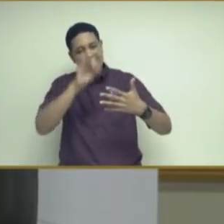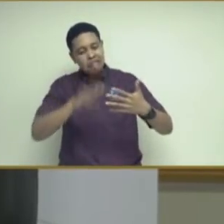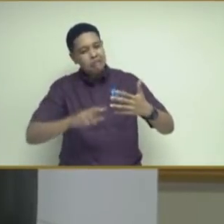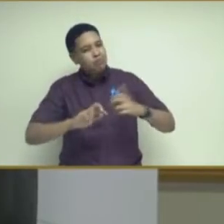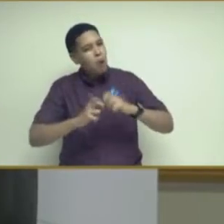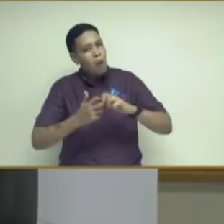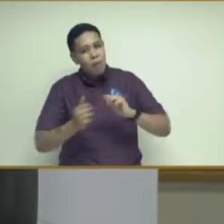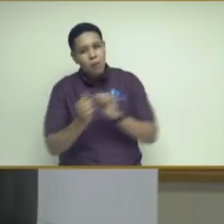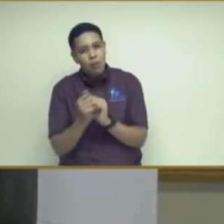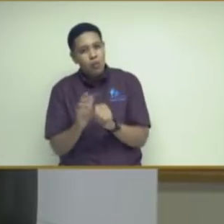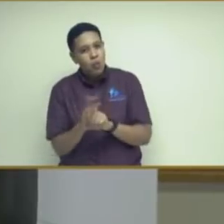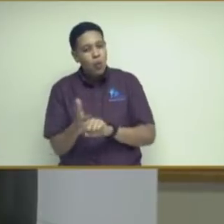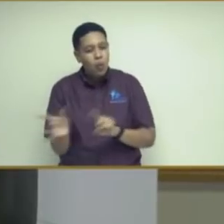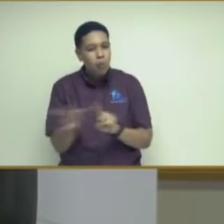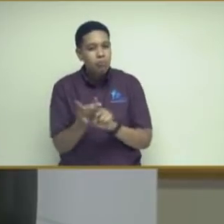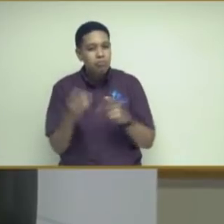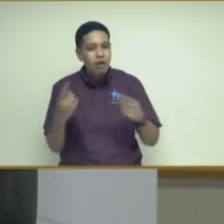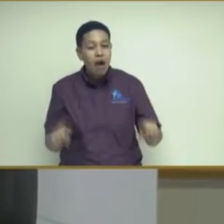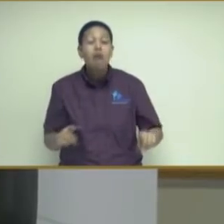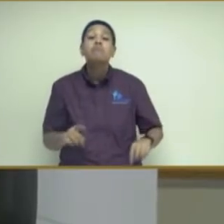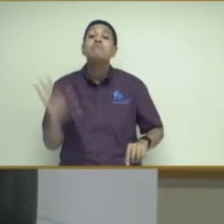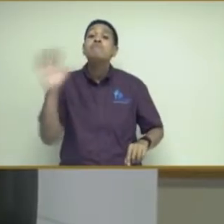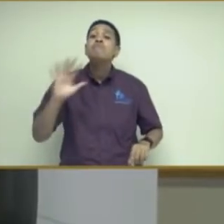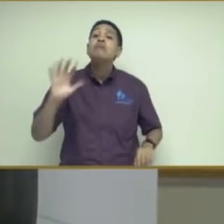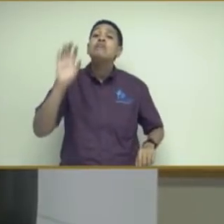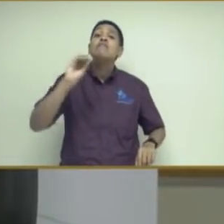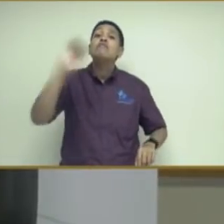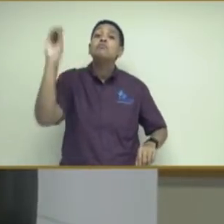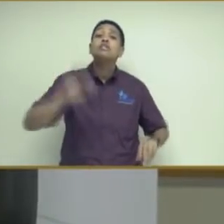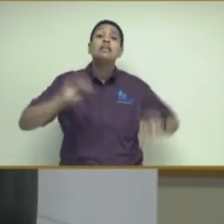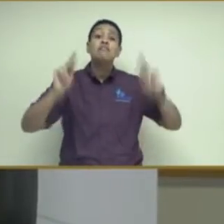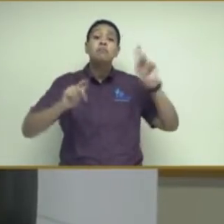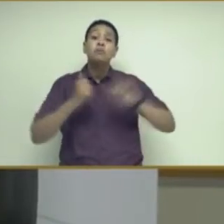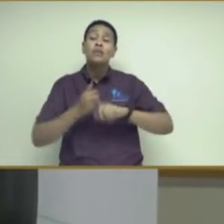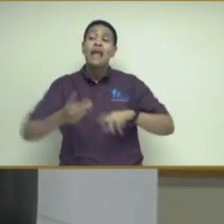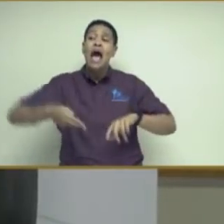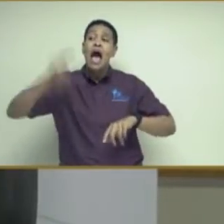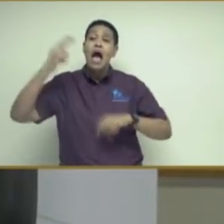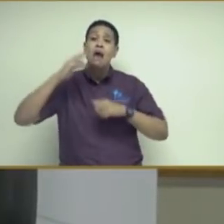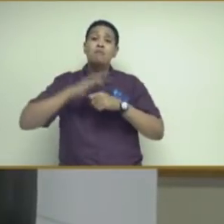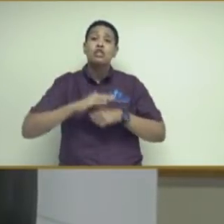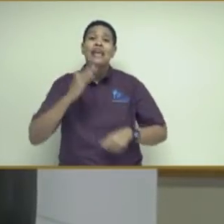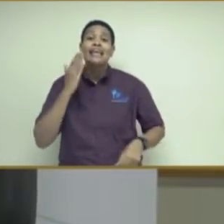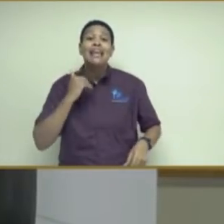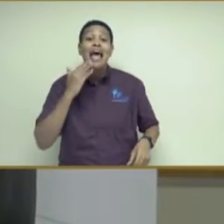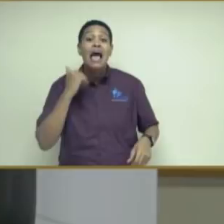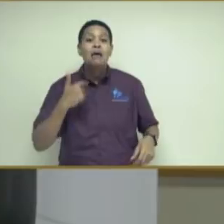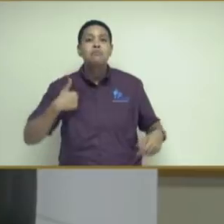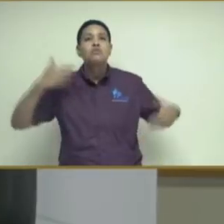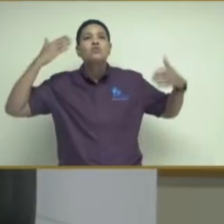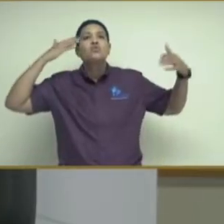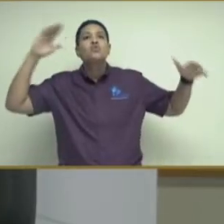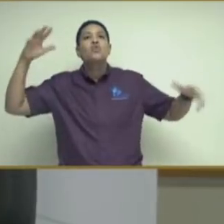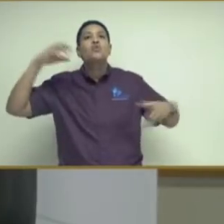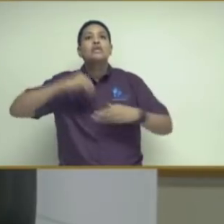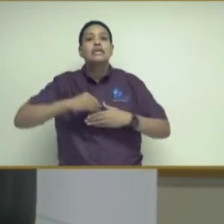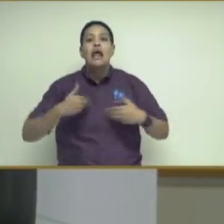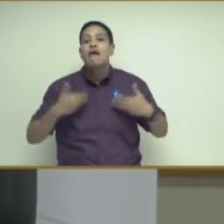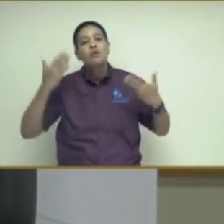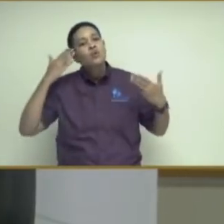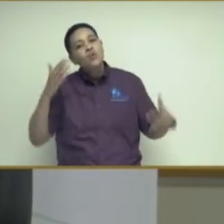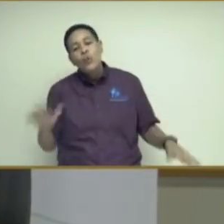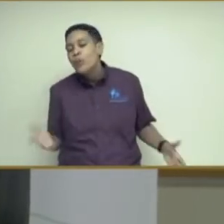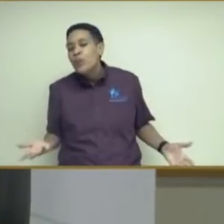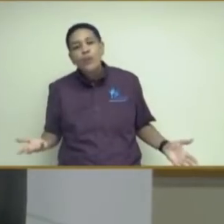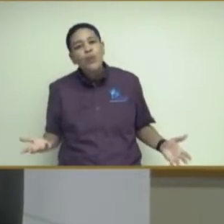that probably about 50% of persons with hypertension and diabetes don't even know they have it. And